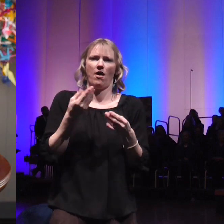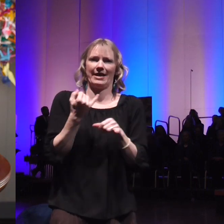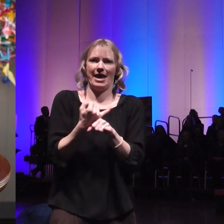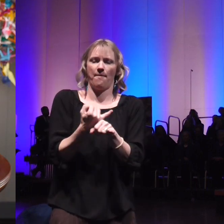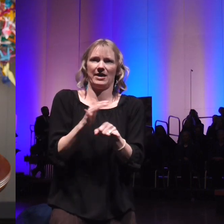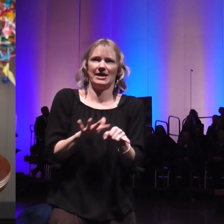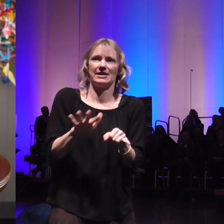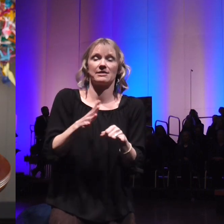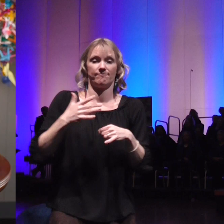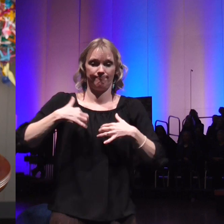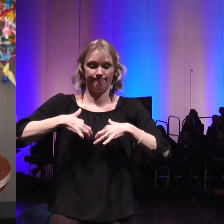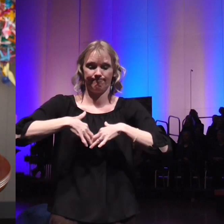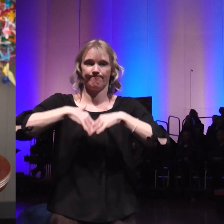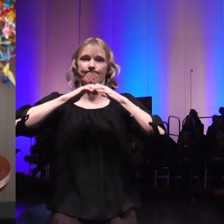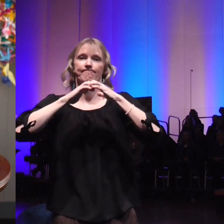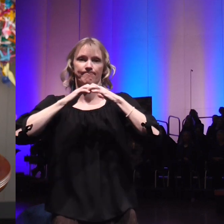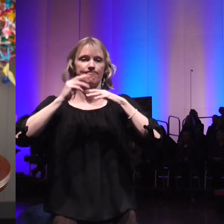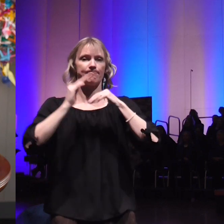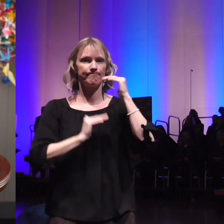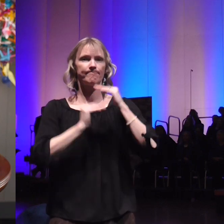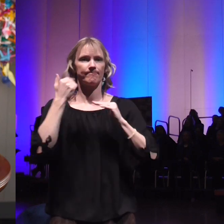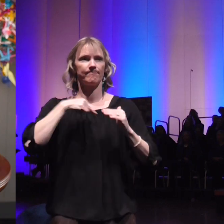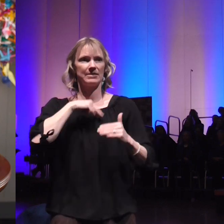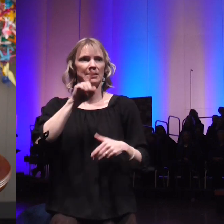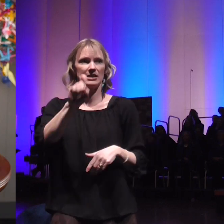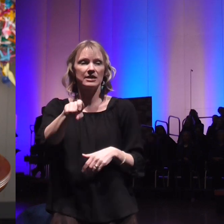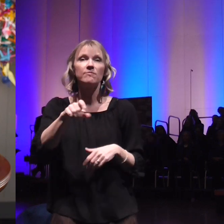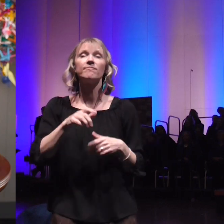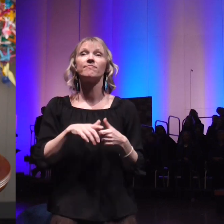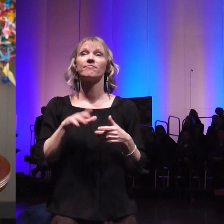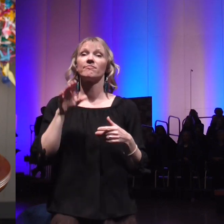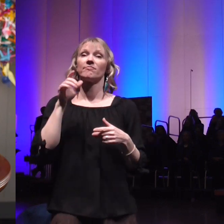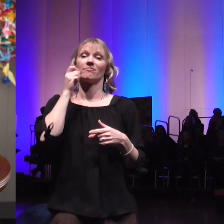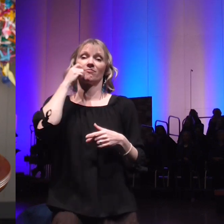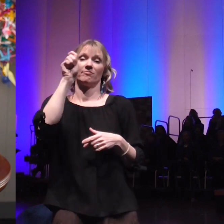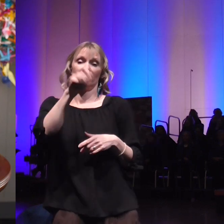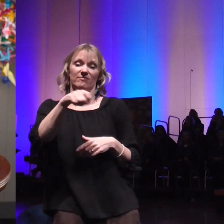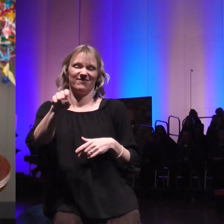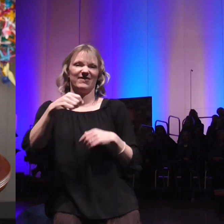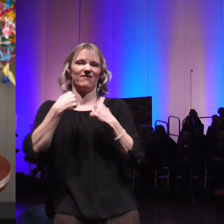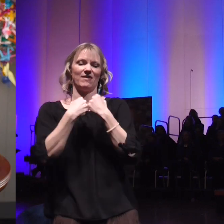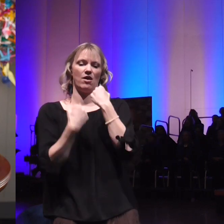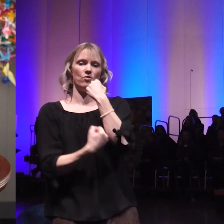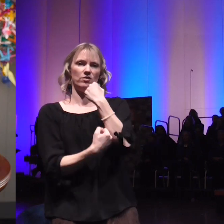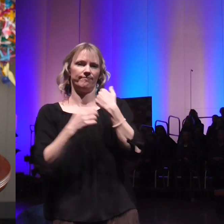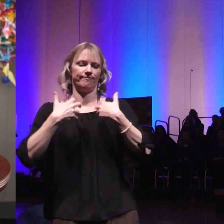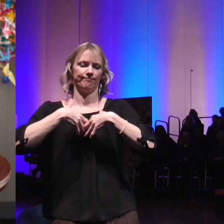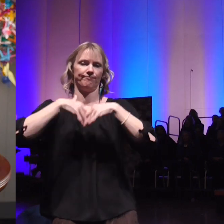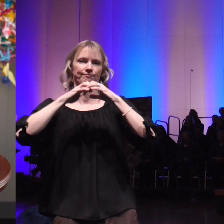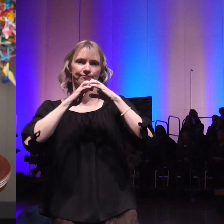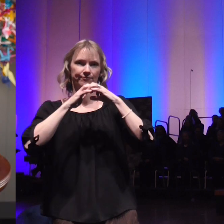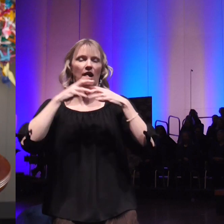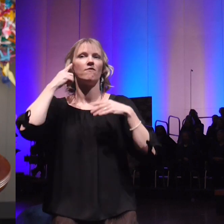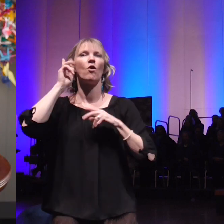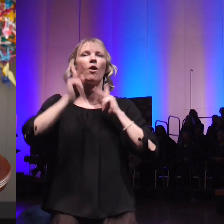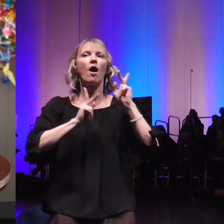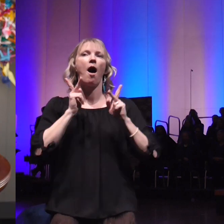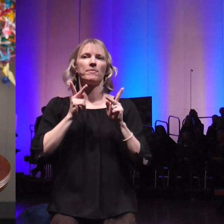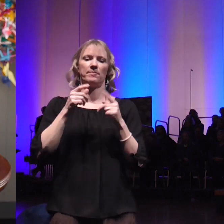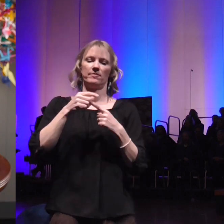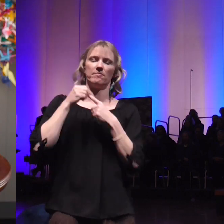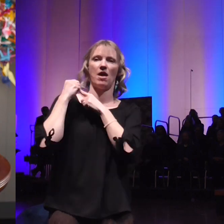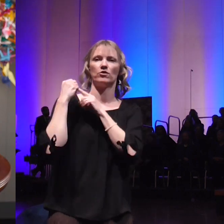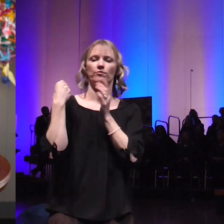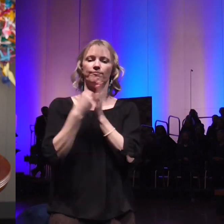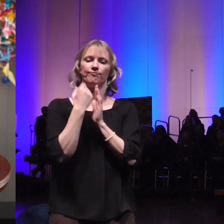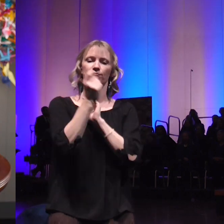build much needed facilities. And thus the foundation was created as a place for people to make special